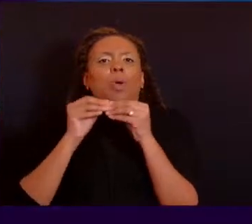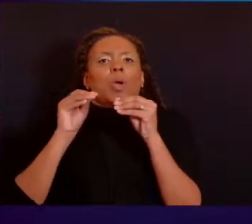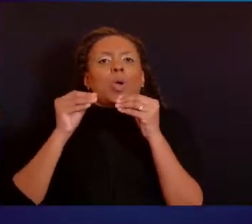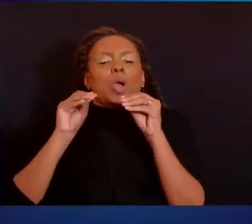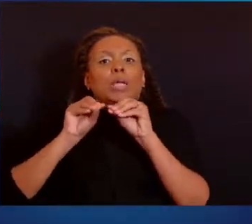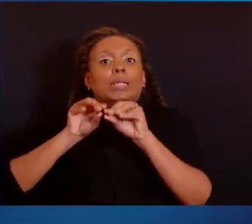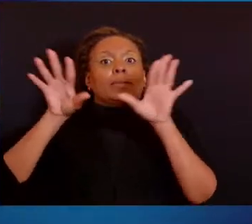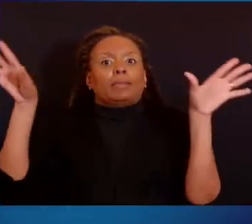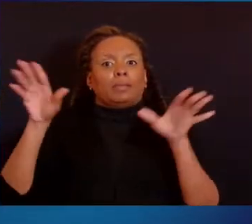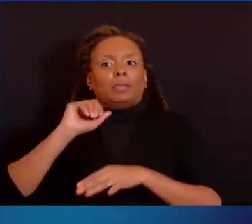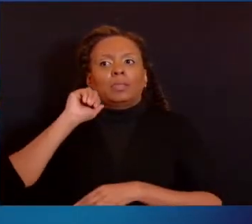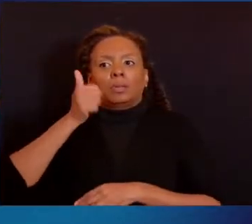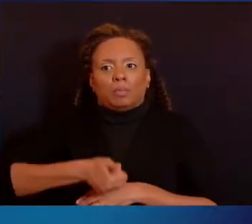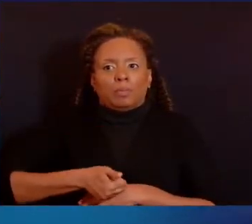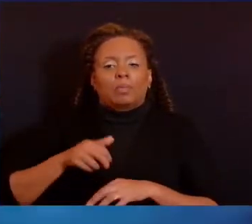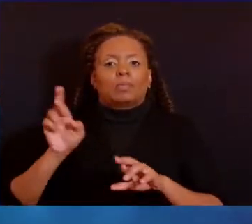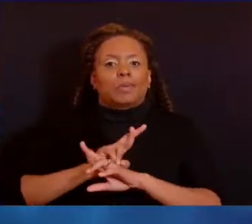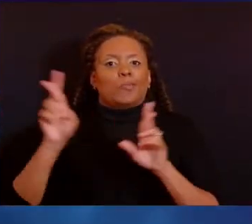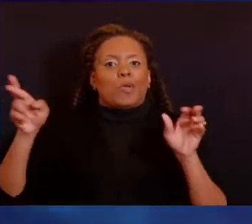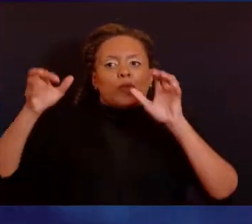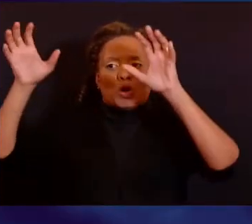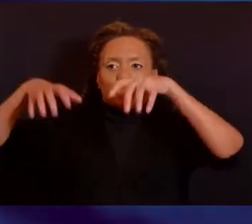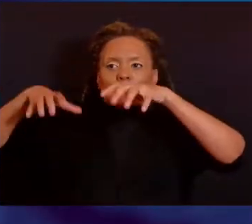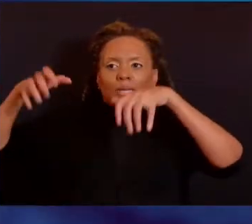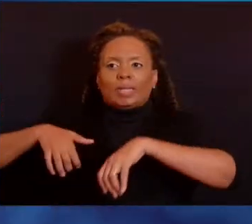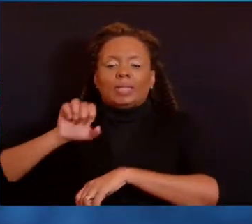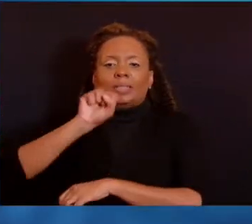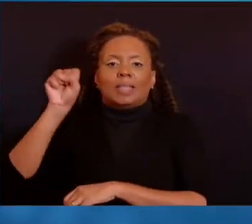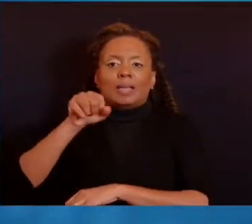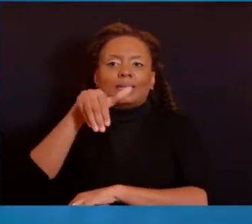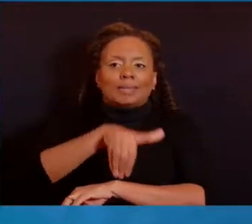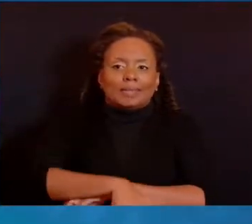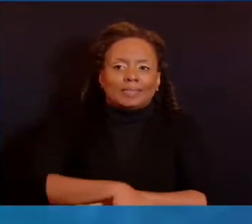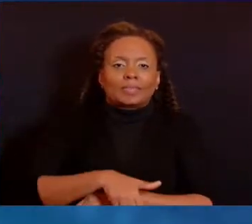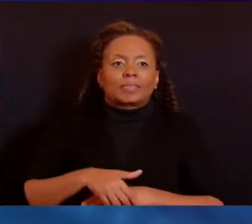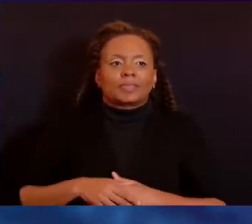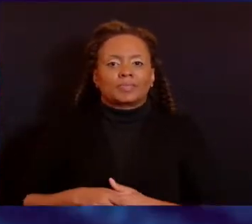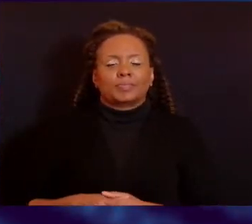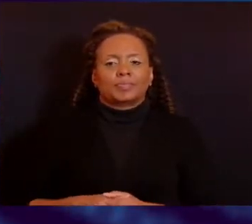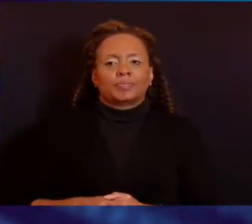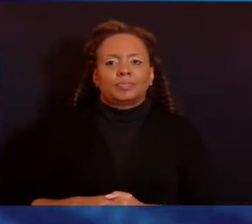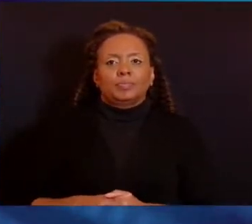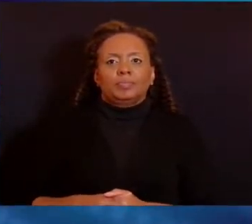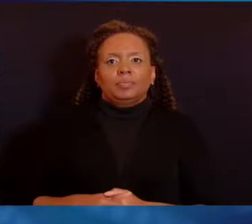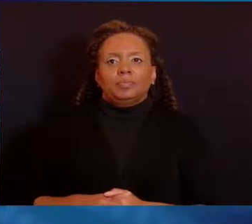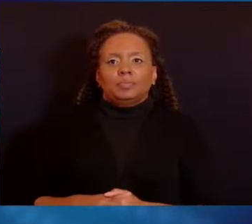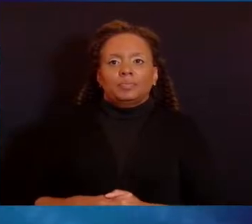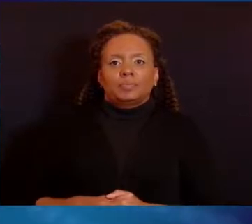into the actual wave that comes in on Saturday evening, night or so.